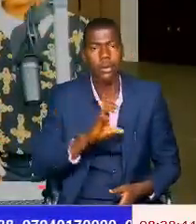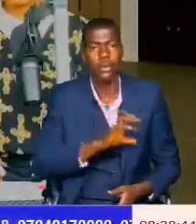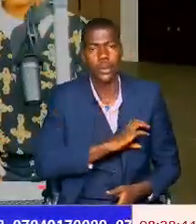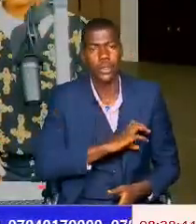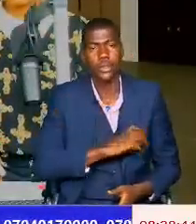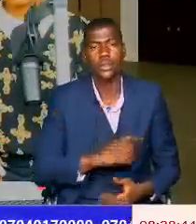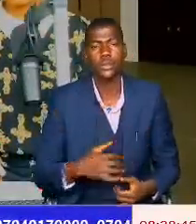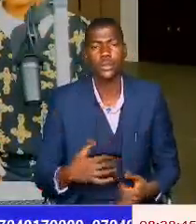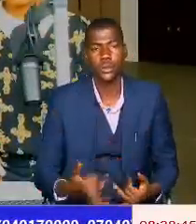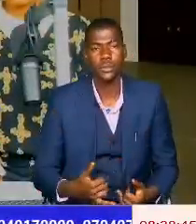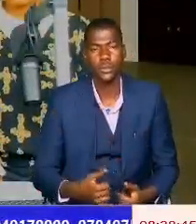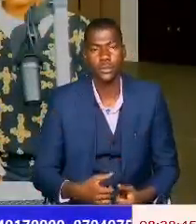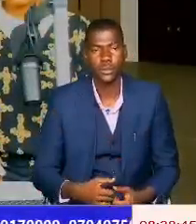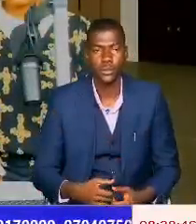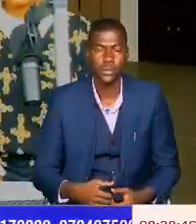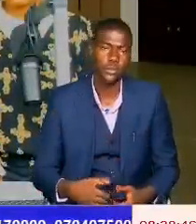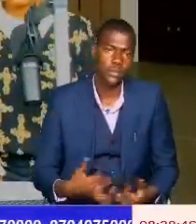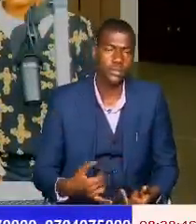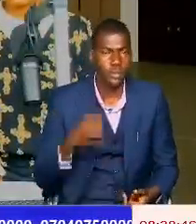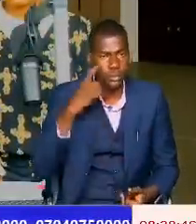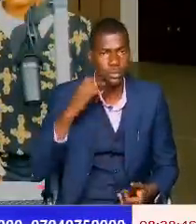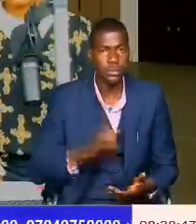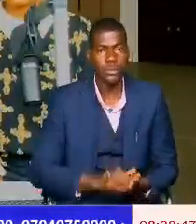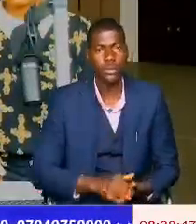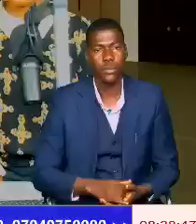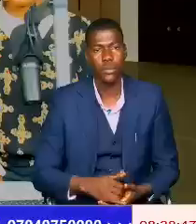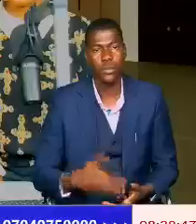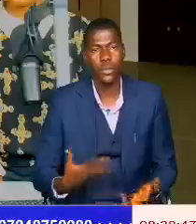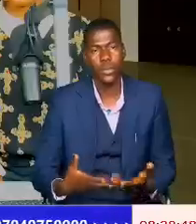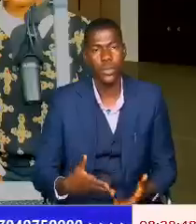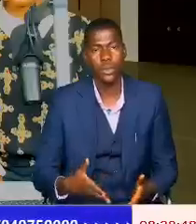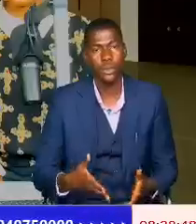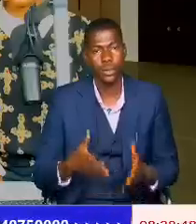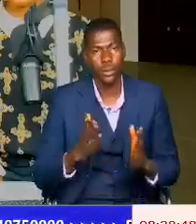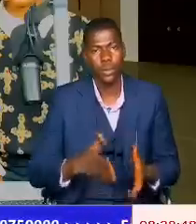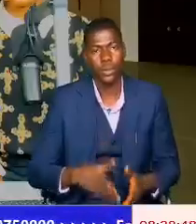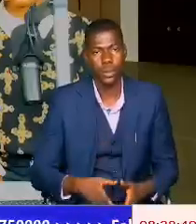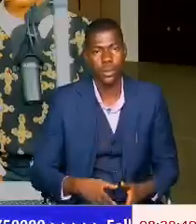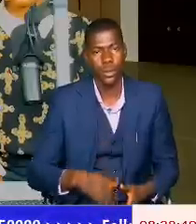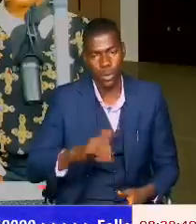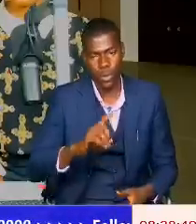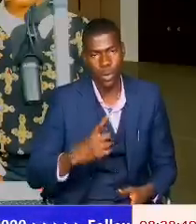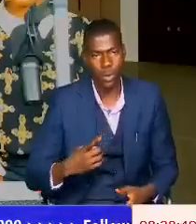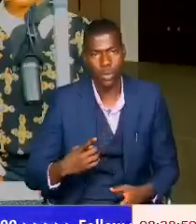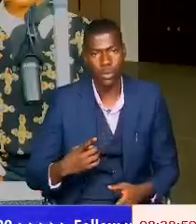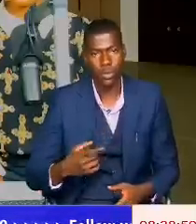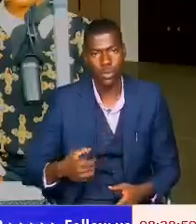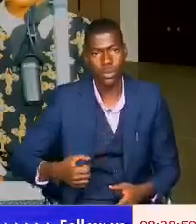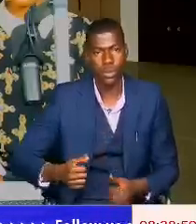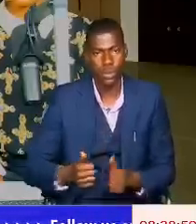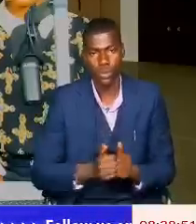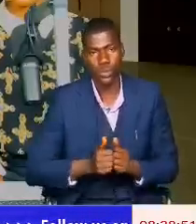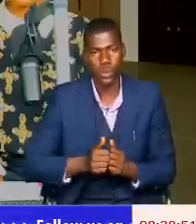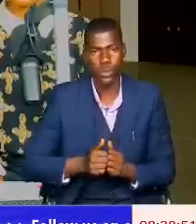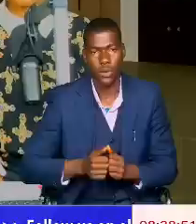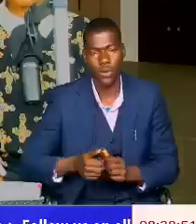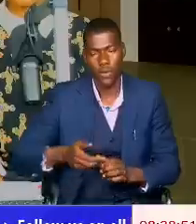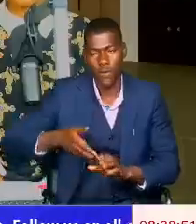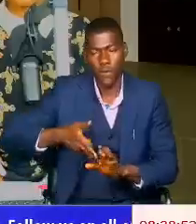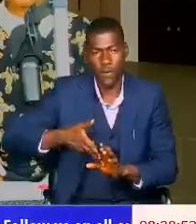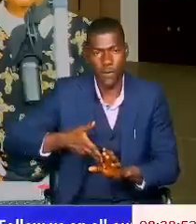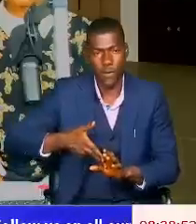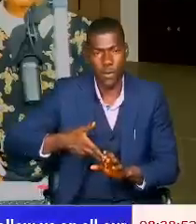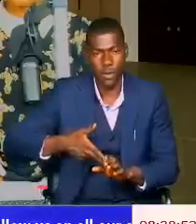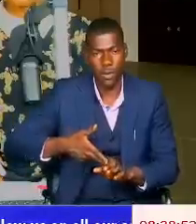Well, fortunately and unfortunately, somebody can show with one tiny gallon. Say then they leave for inside one mechanic